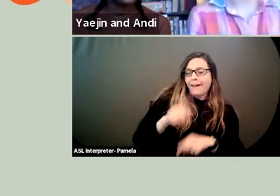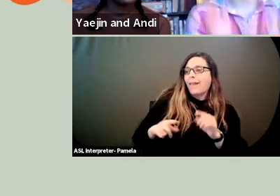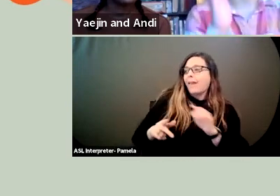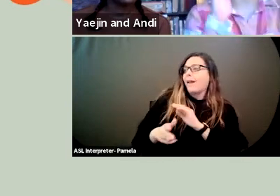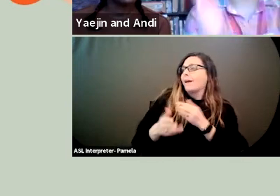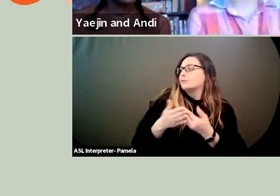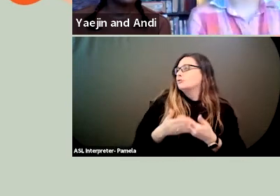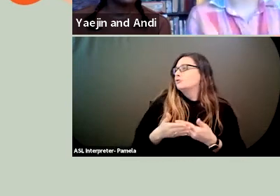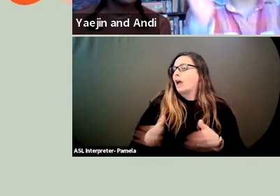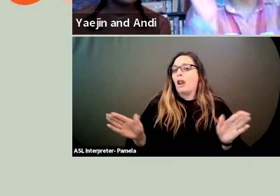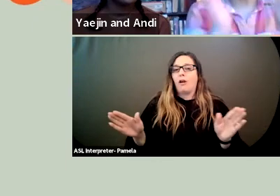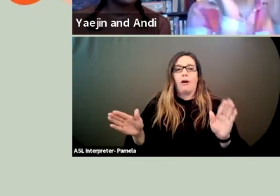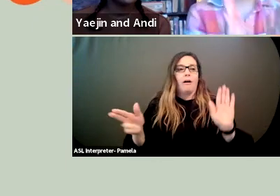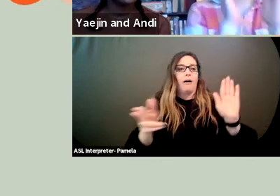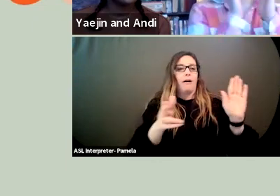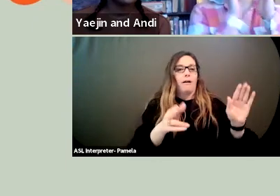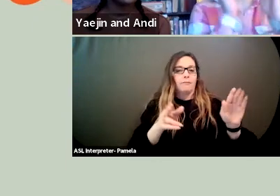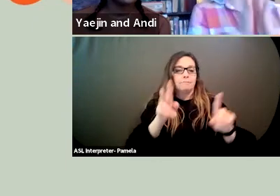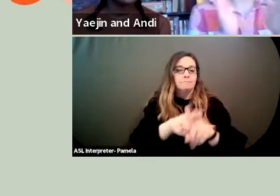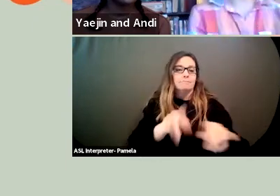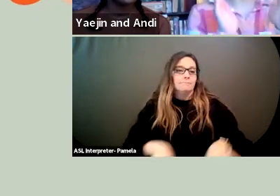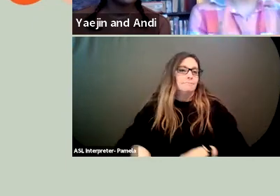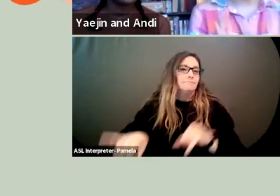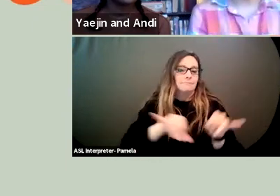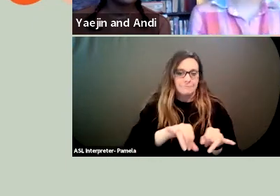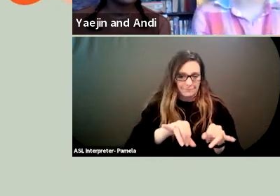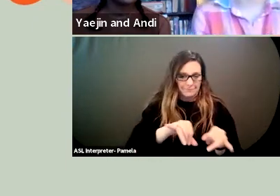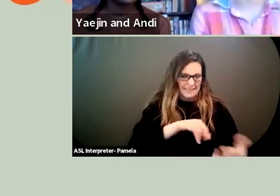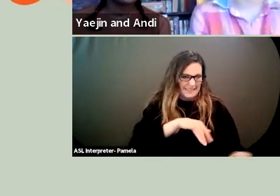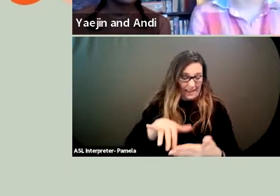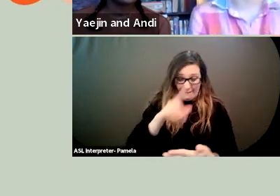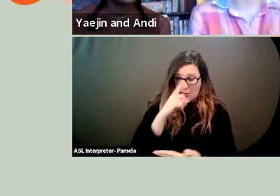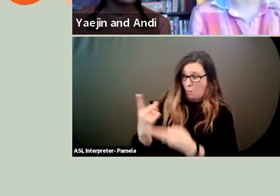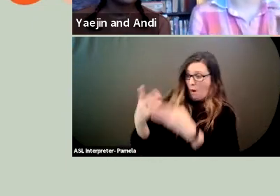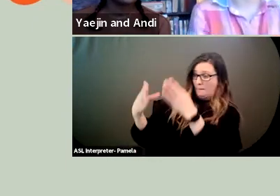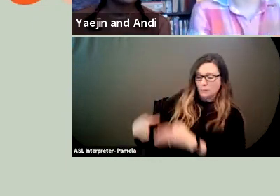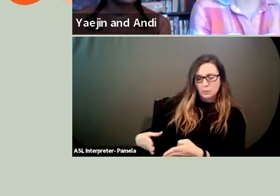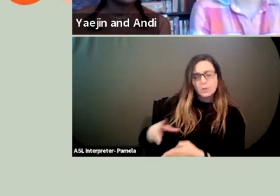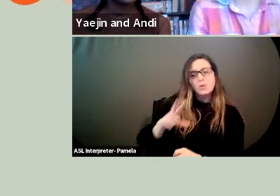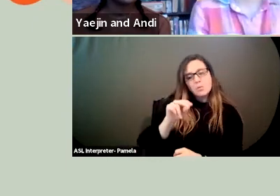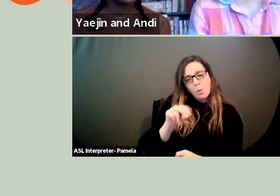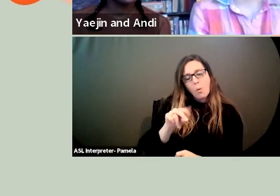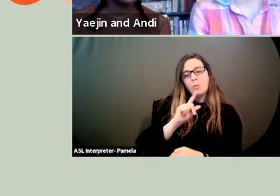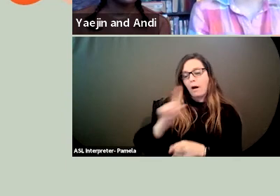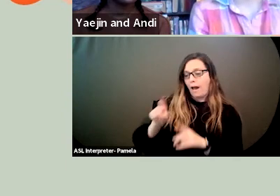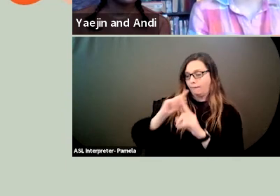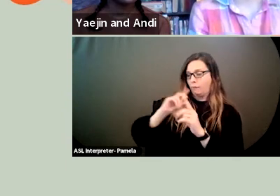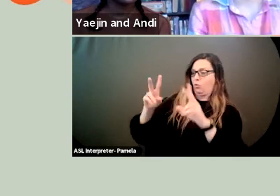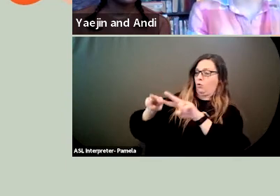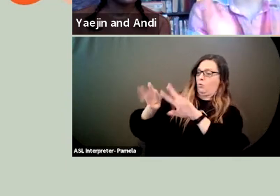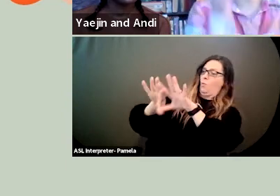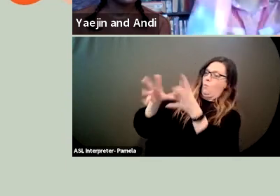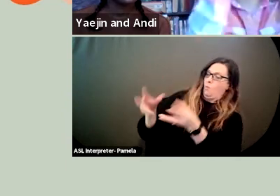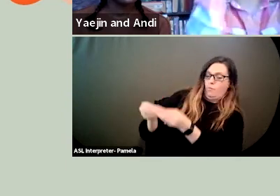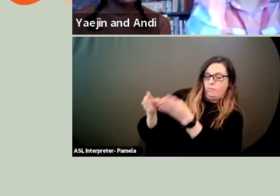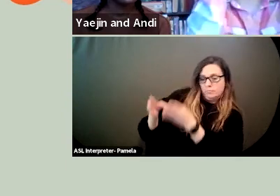studies until an individual person, but also treat them as be sure